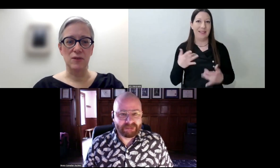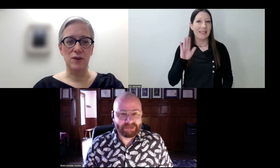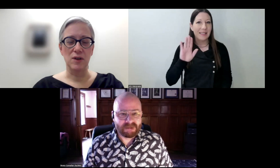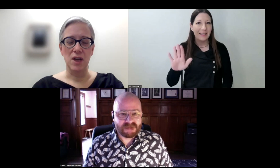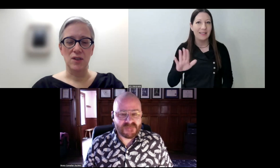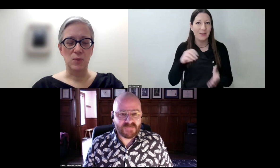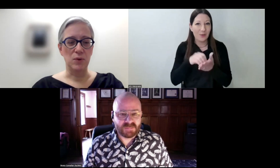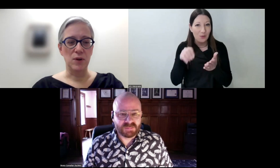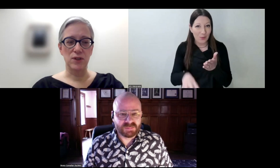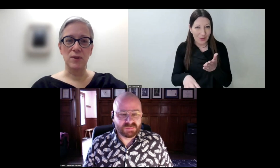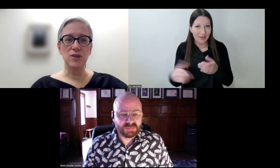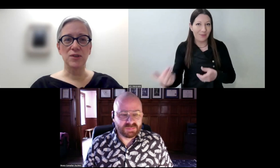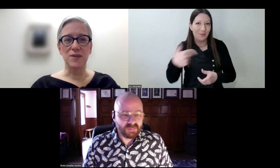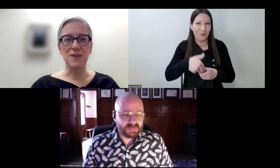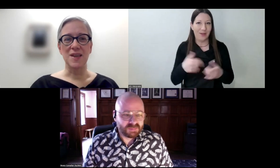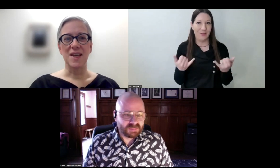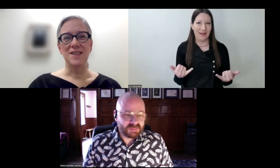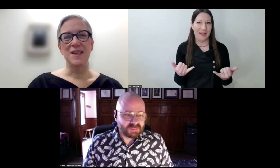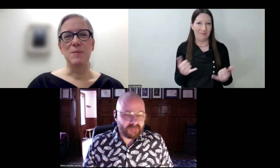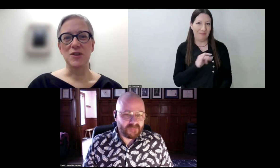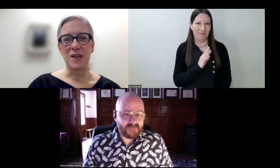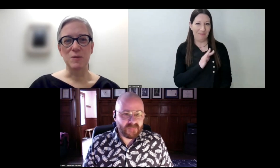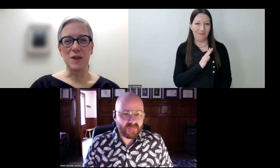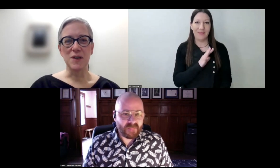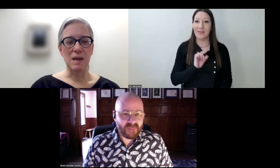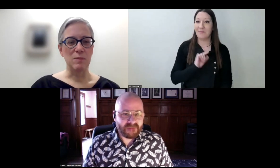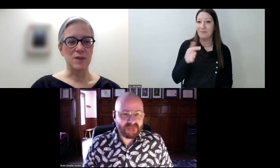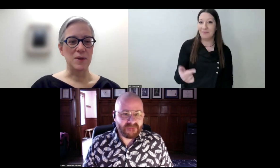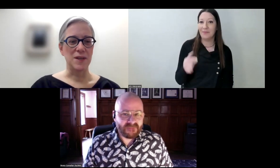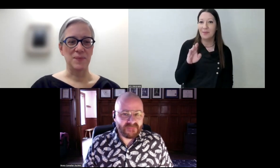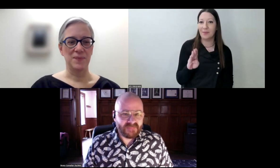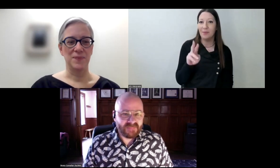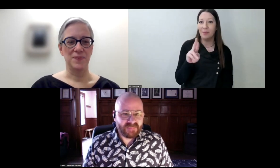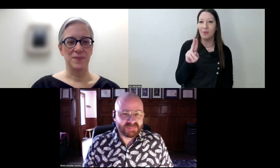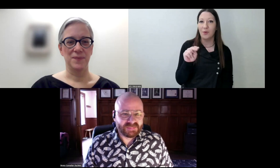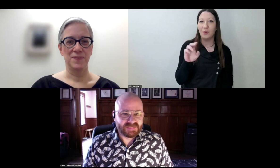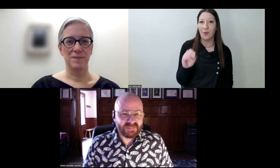it over to Bruno to introduce today's special guest speaker, Amy Mazowita.